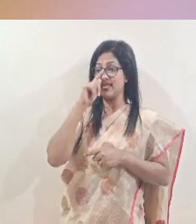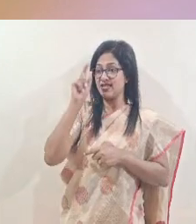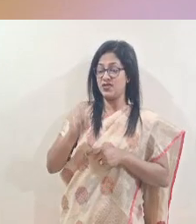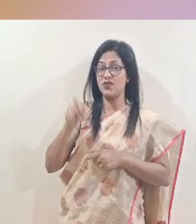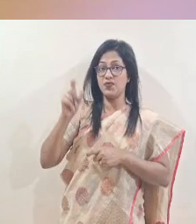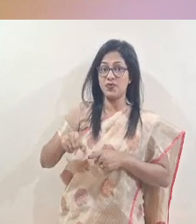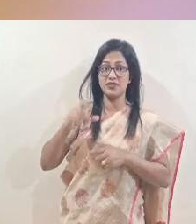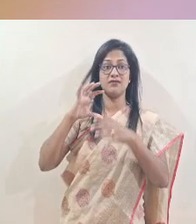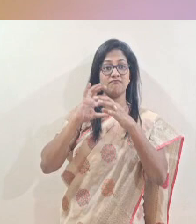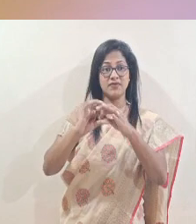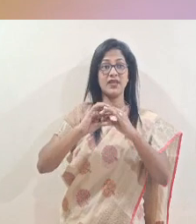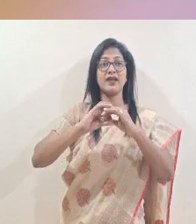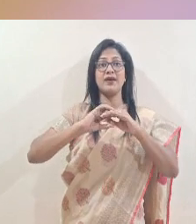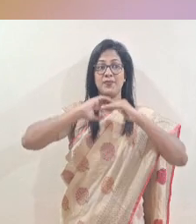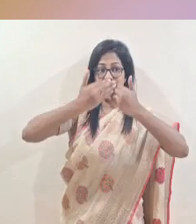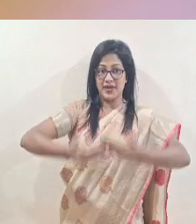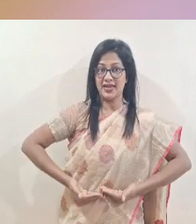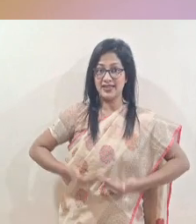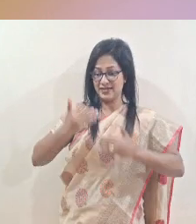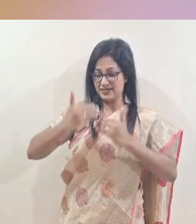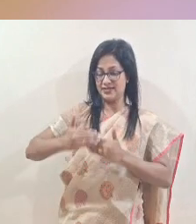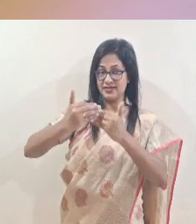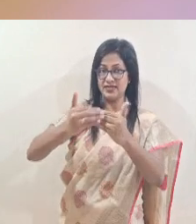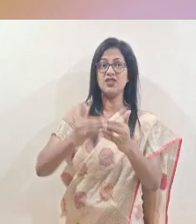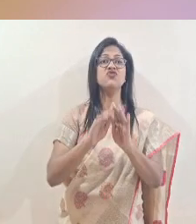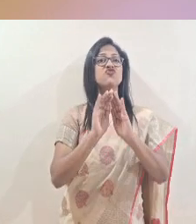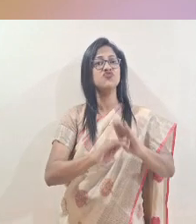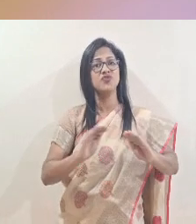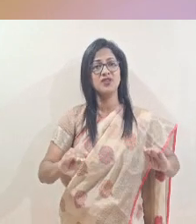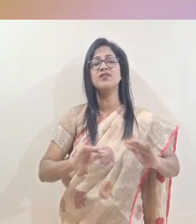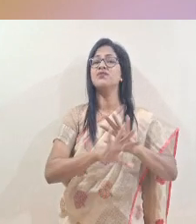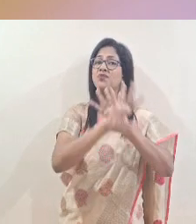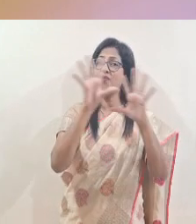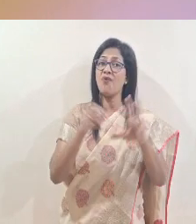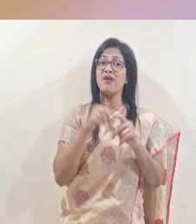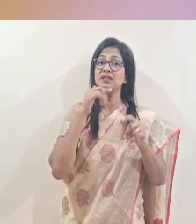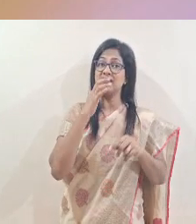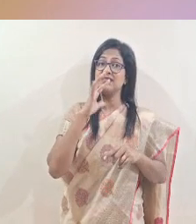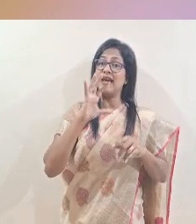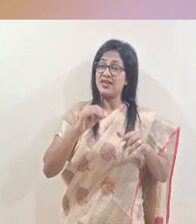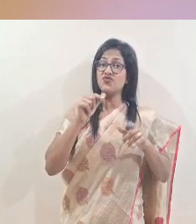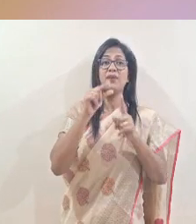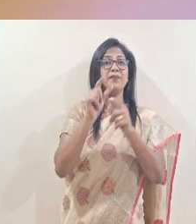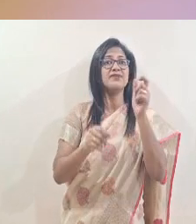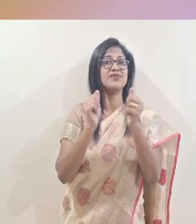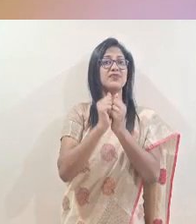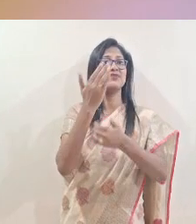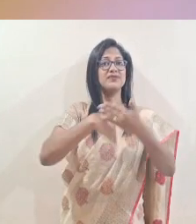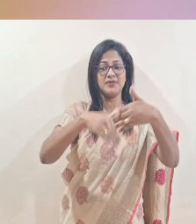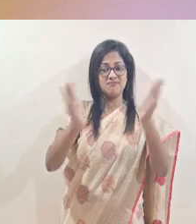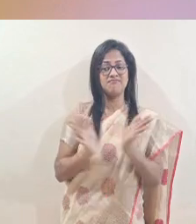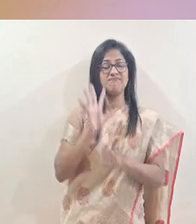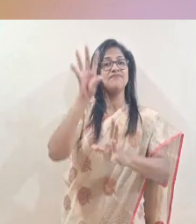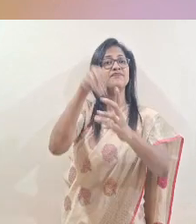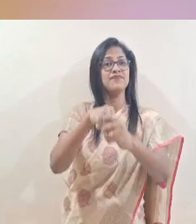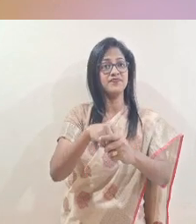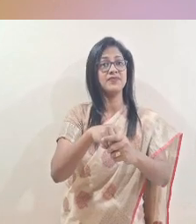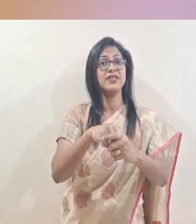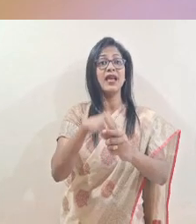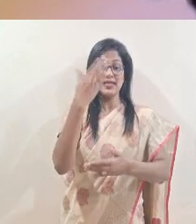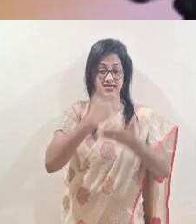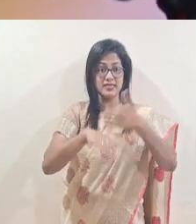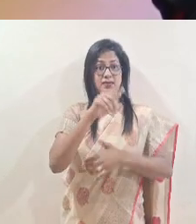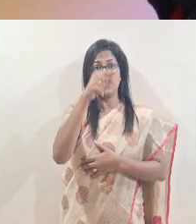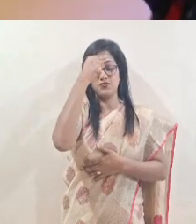stages of pregnancies, children are all part of that actual segment, because disability can also be seen